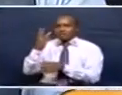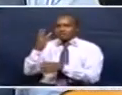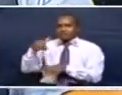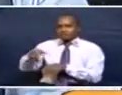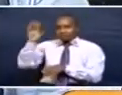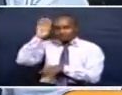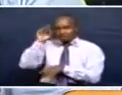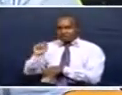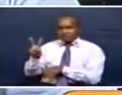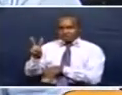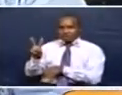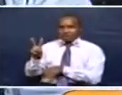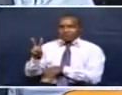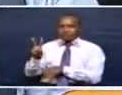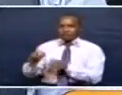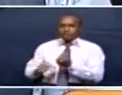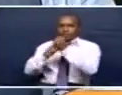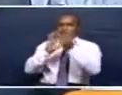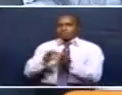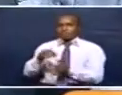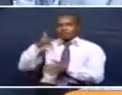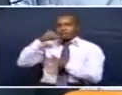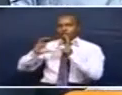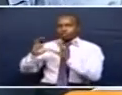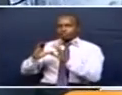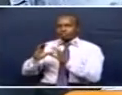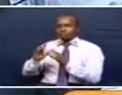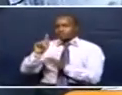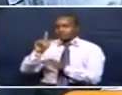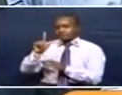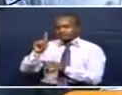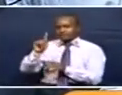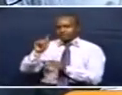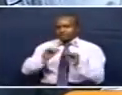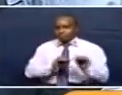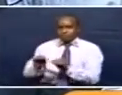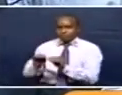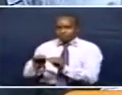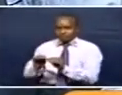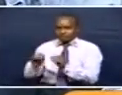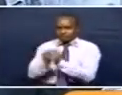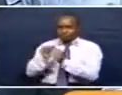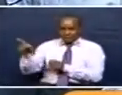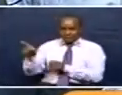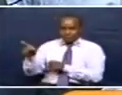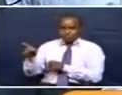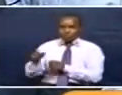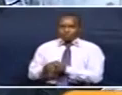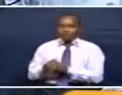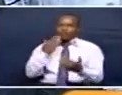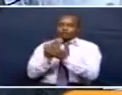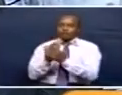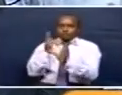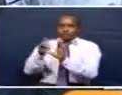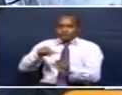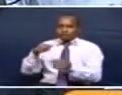On Citizen Television, JKL is sponsored by Telcom. Telcom, moving with you. Thanks so much for joining.